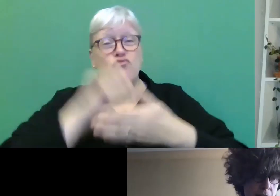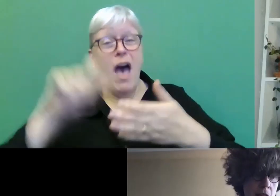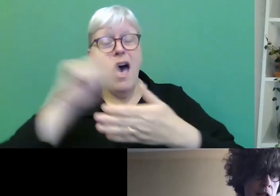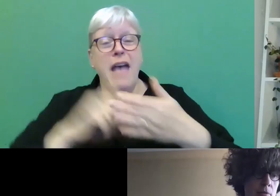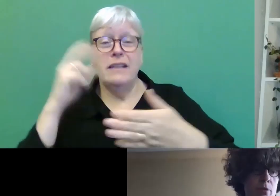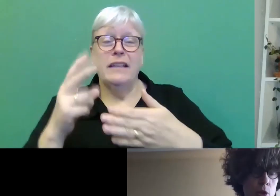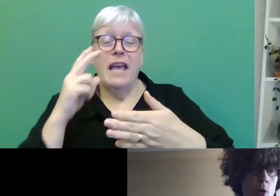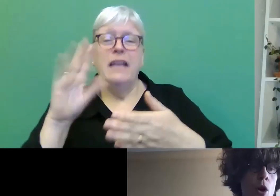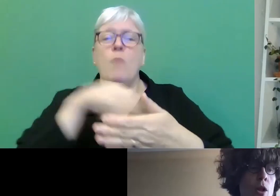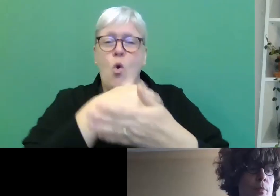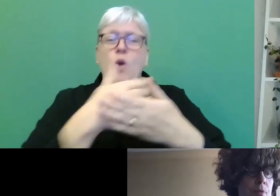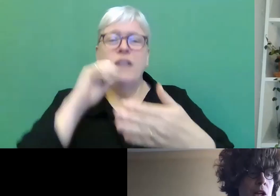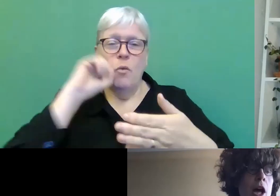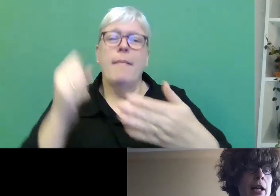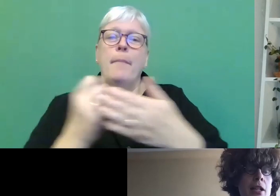will then,